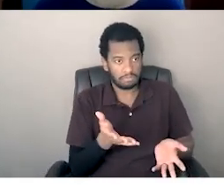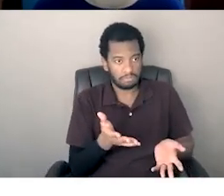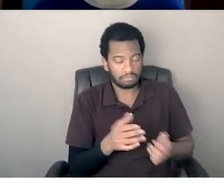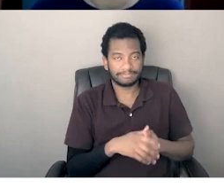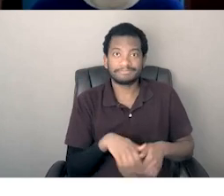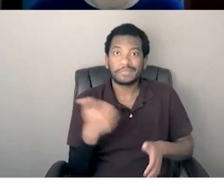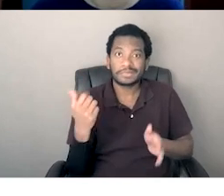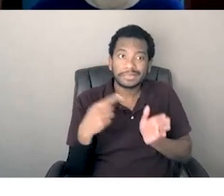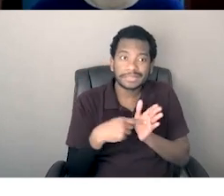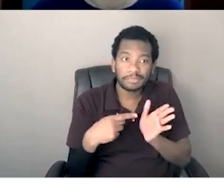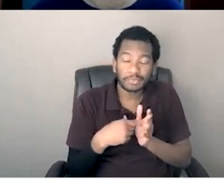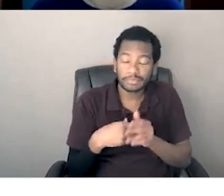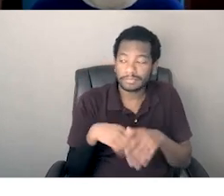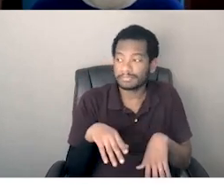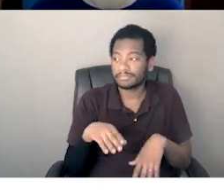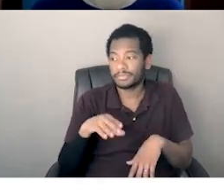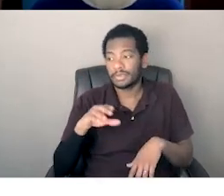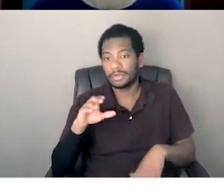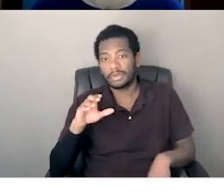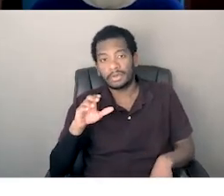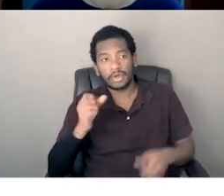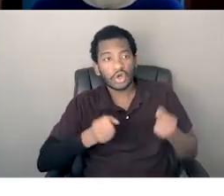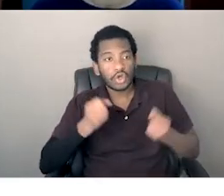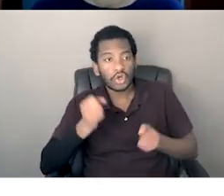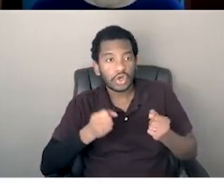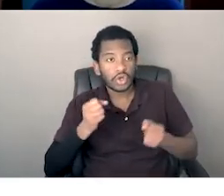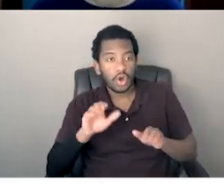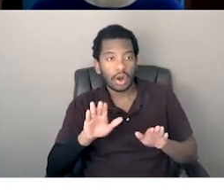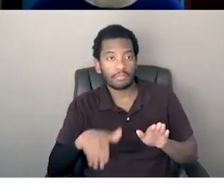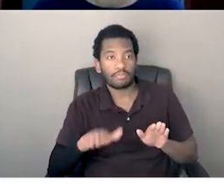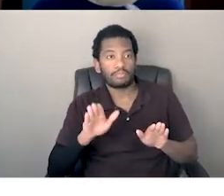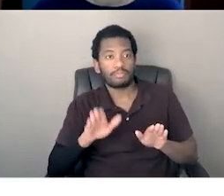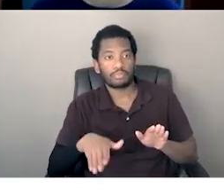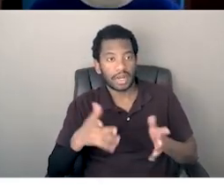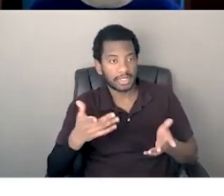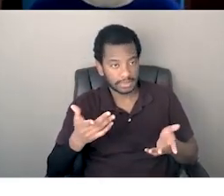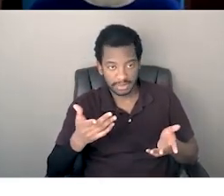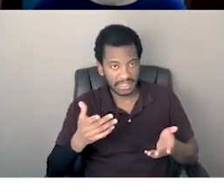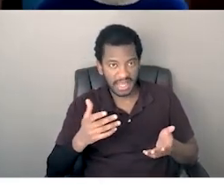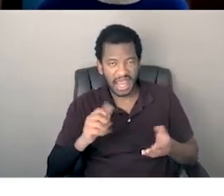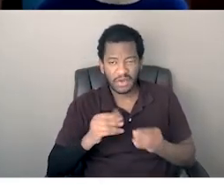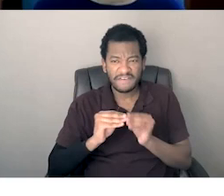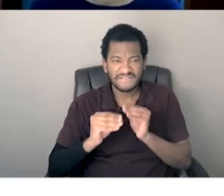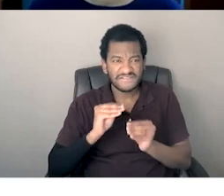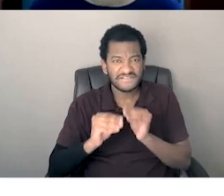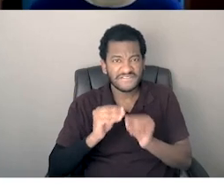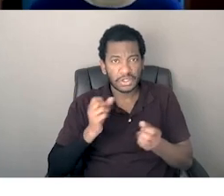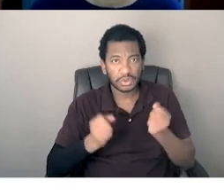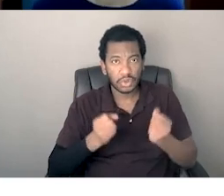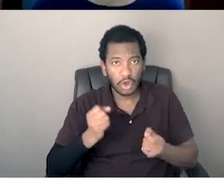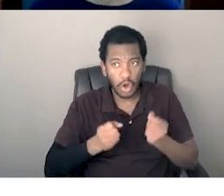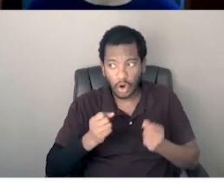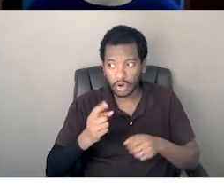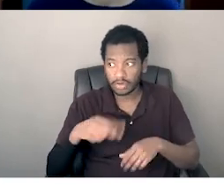or fixing a car to make it possible for people to make it to appointments, rather than trying to troubleshoot by having